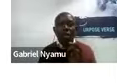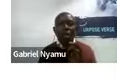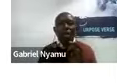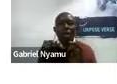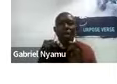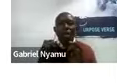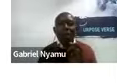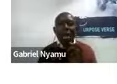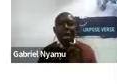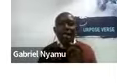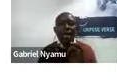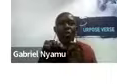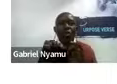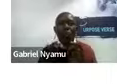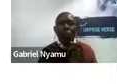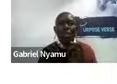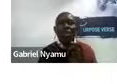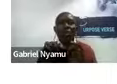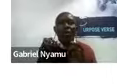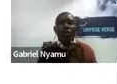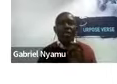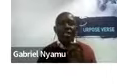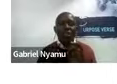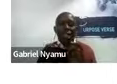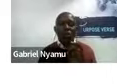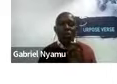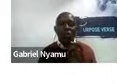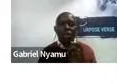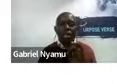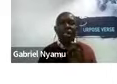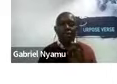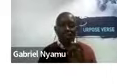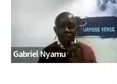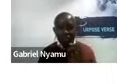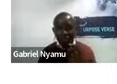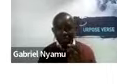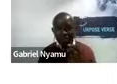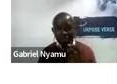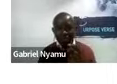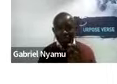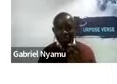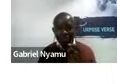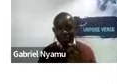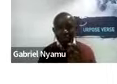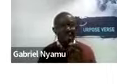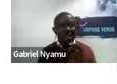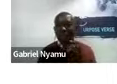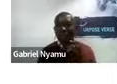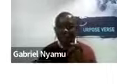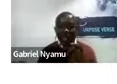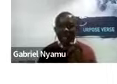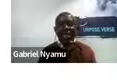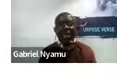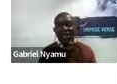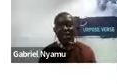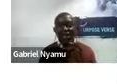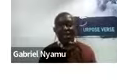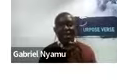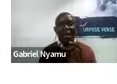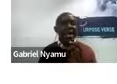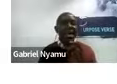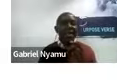Because you are meant and you are told that your first thing to do is survival. That is the basic